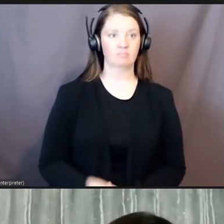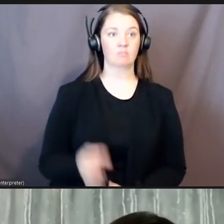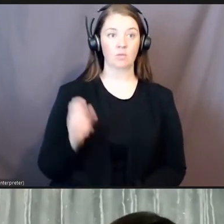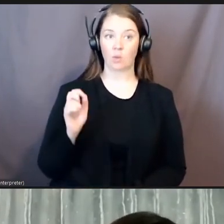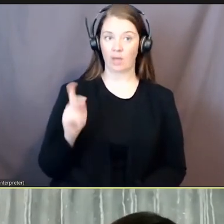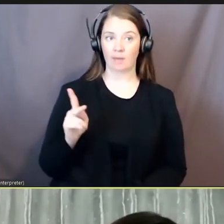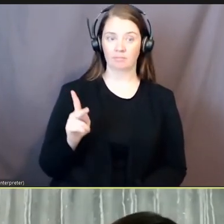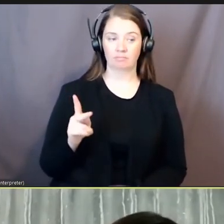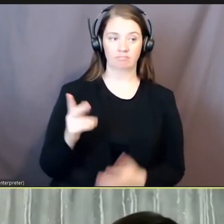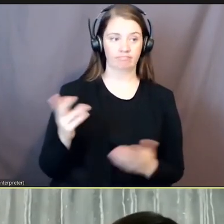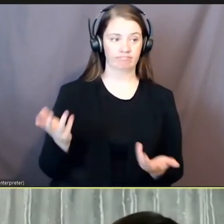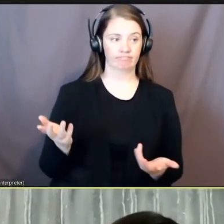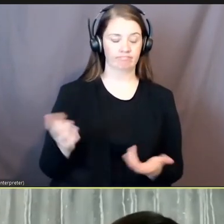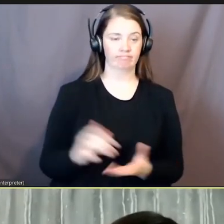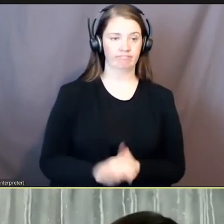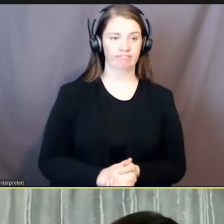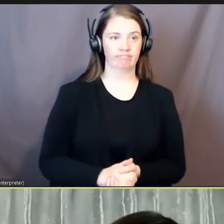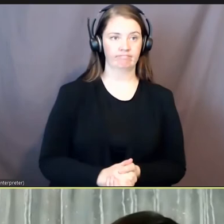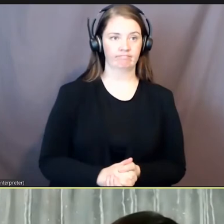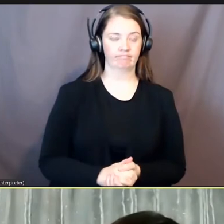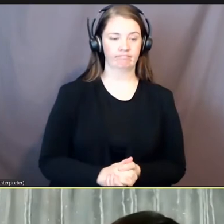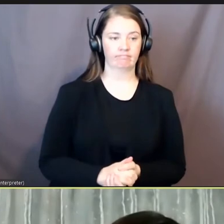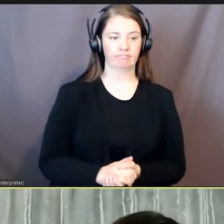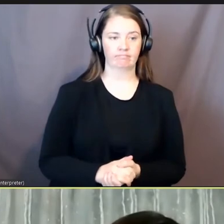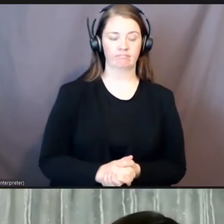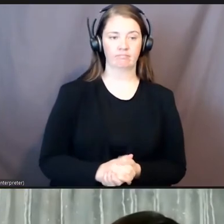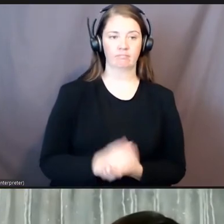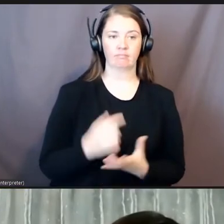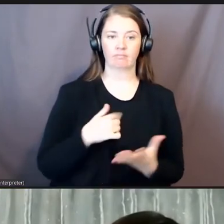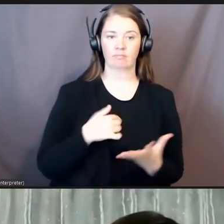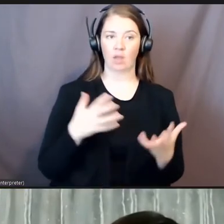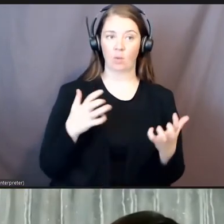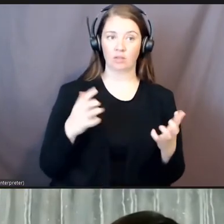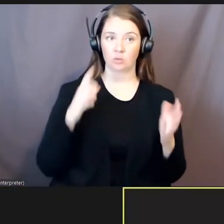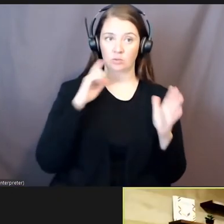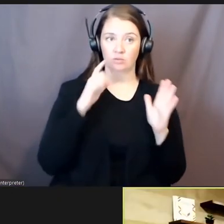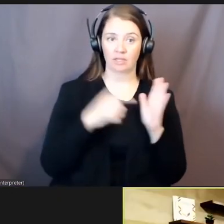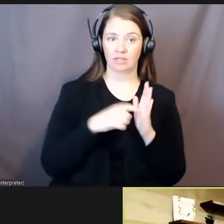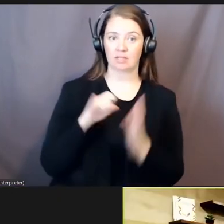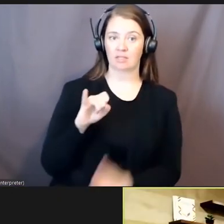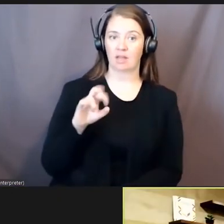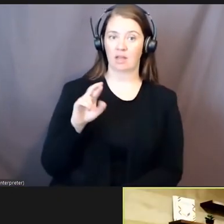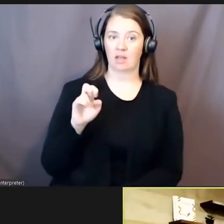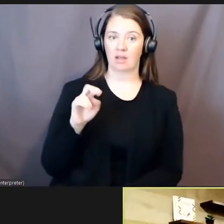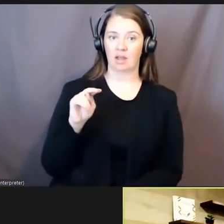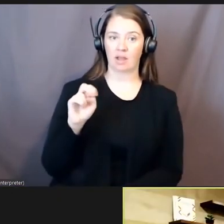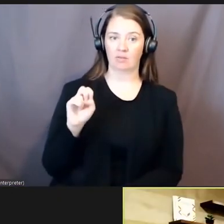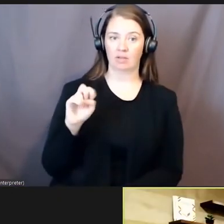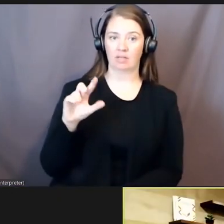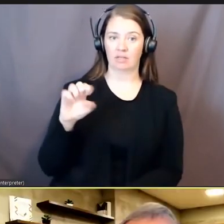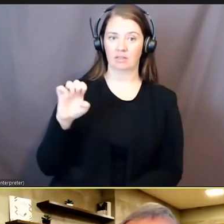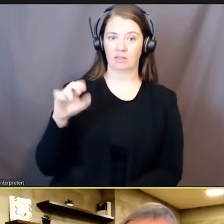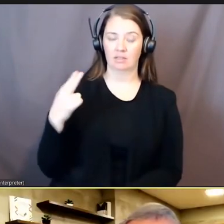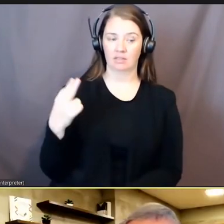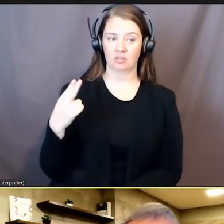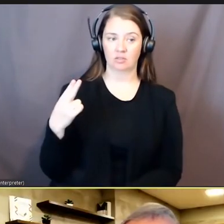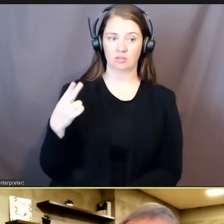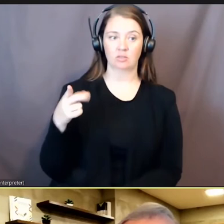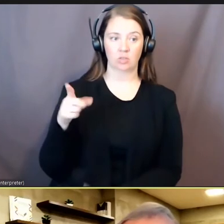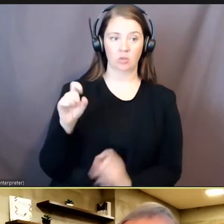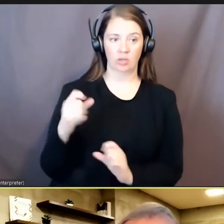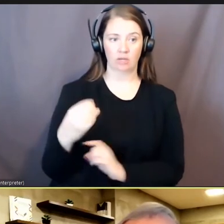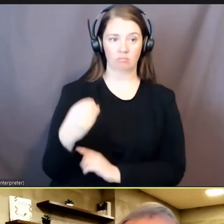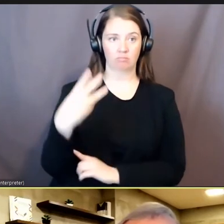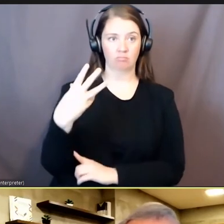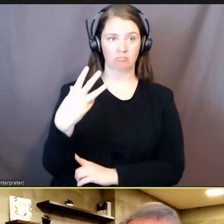Okay, so so we have, and I'd like to recognize Irene Leach. Irene, if you'd like to